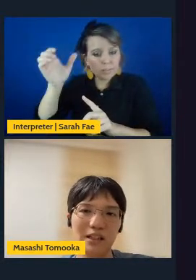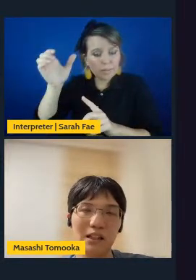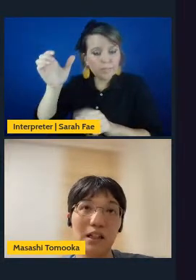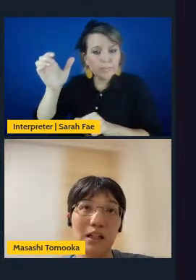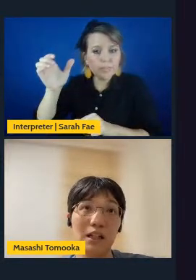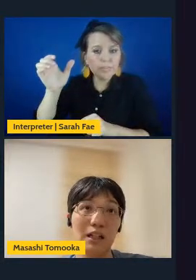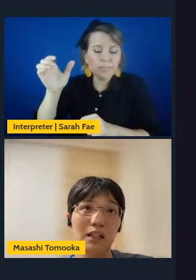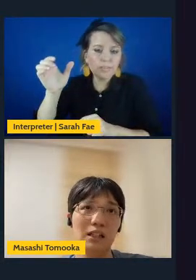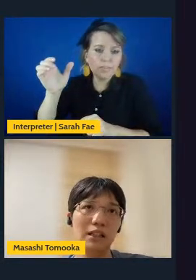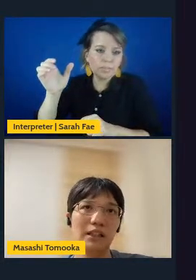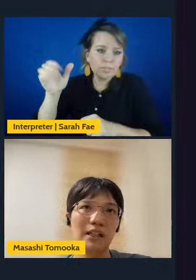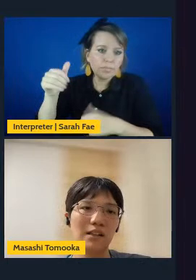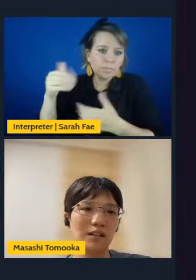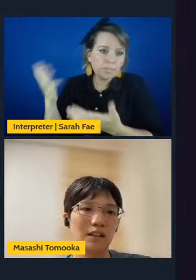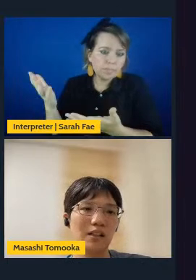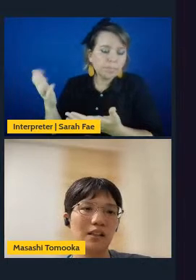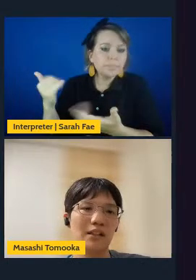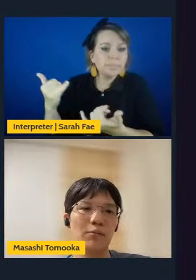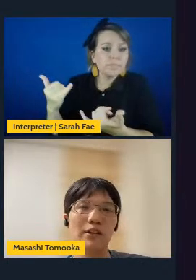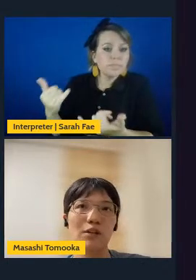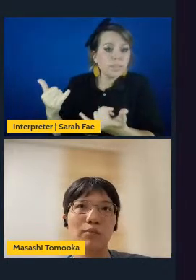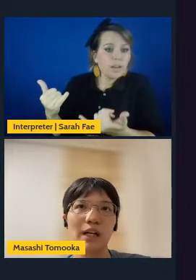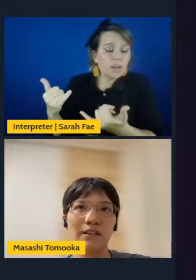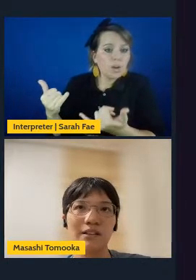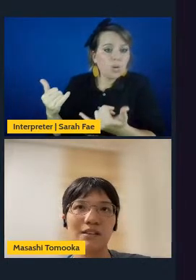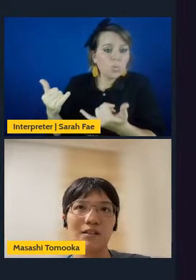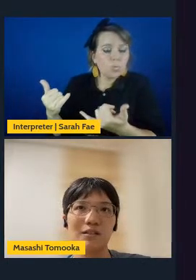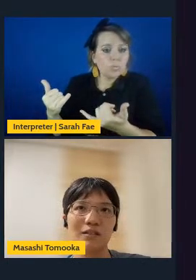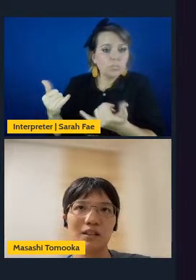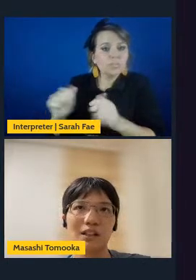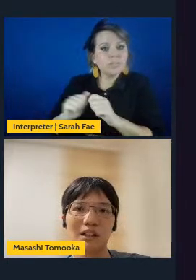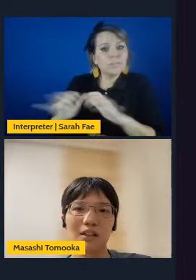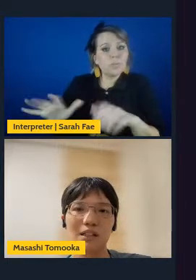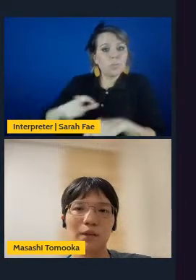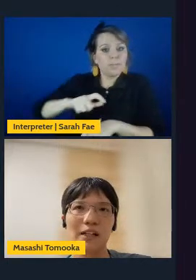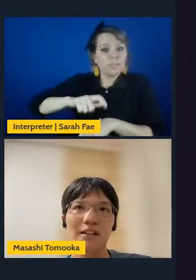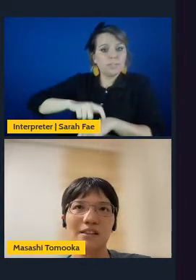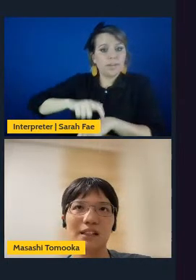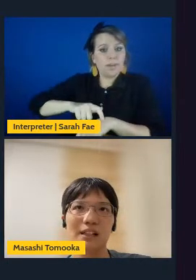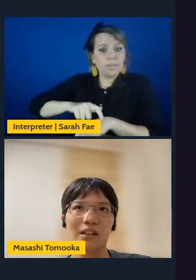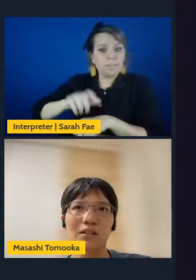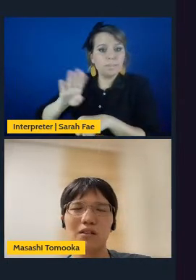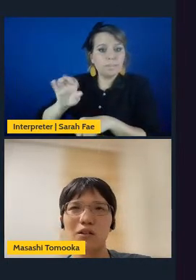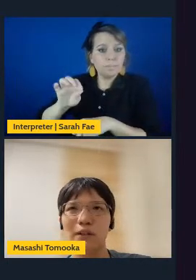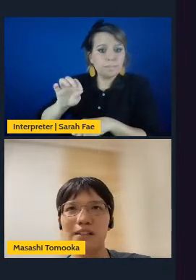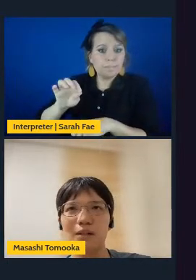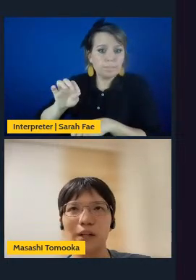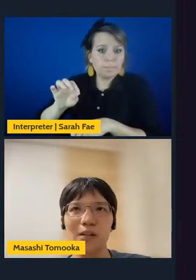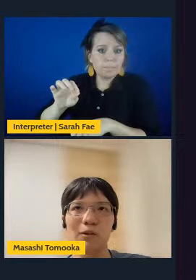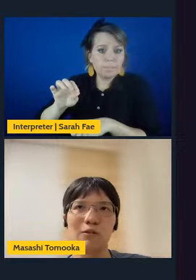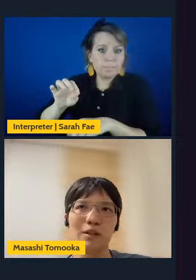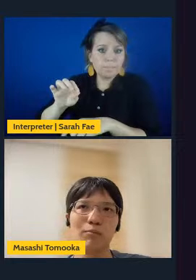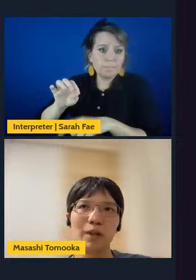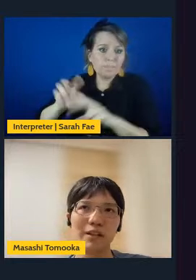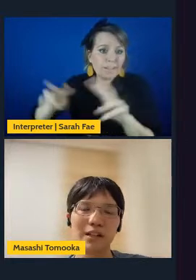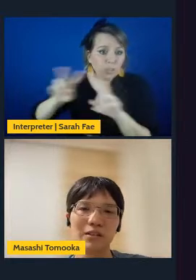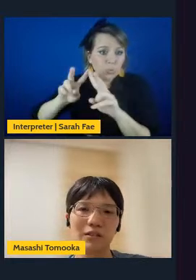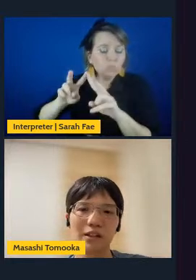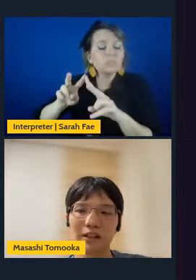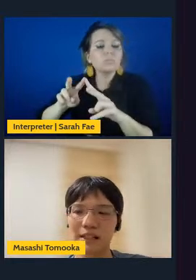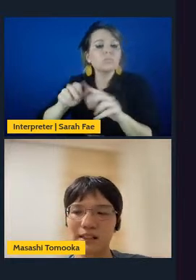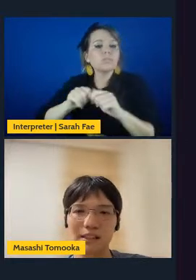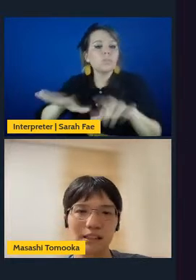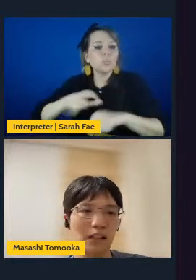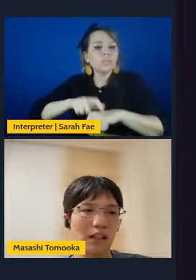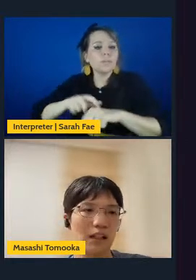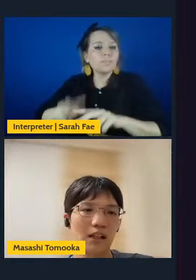are now deploy time values. So these values are not always available when building